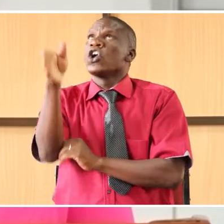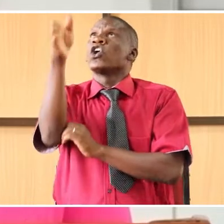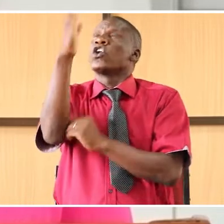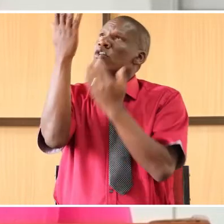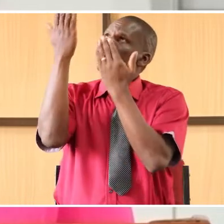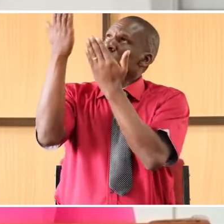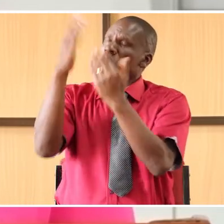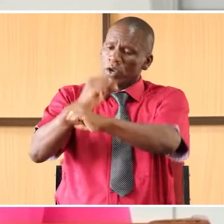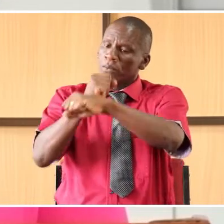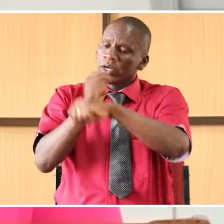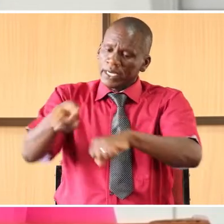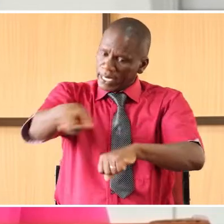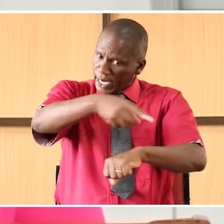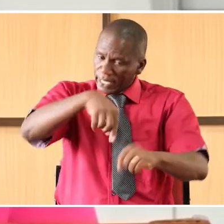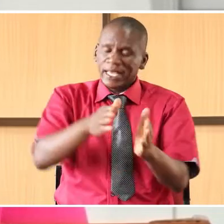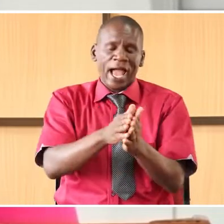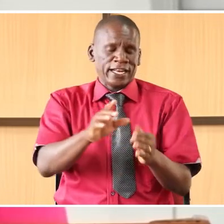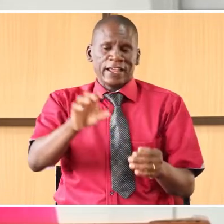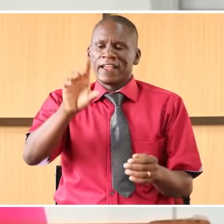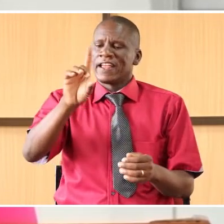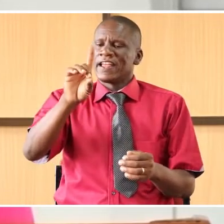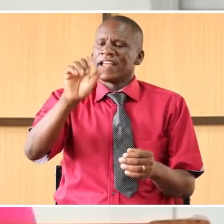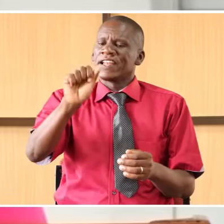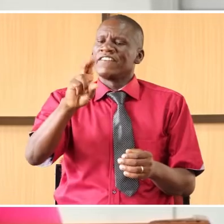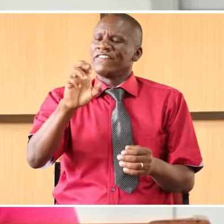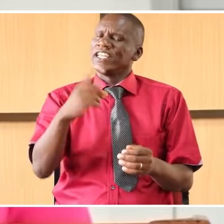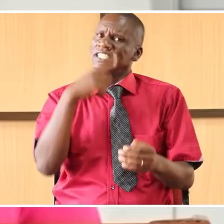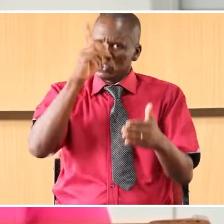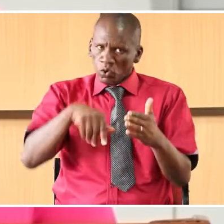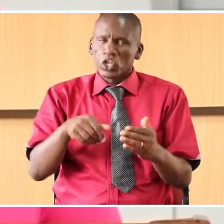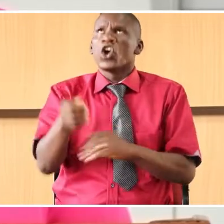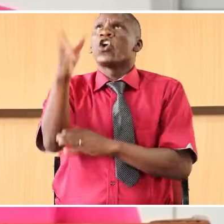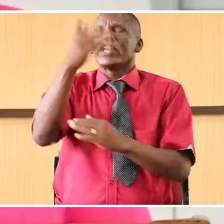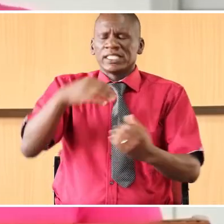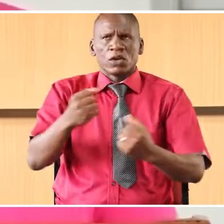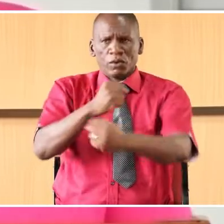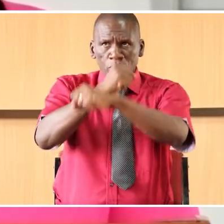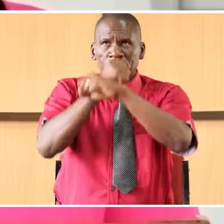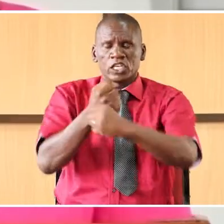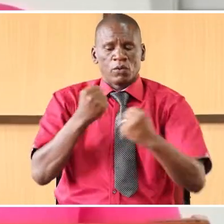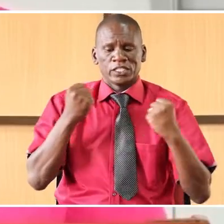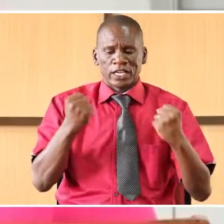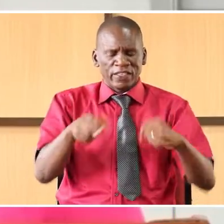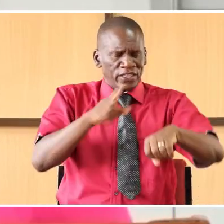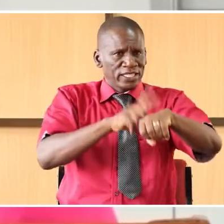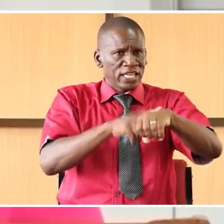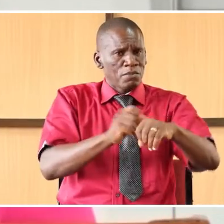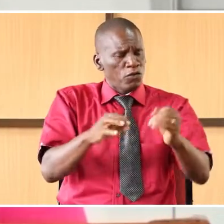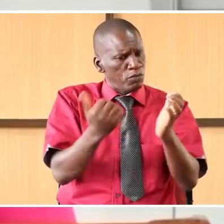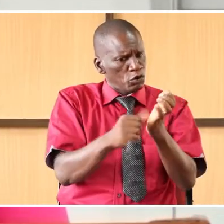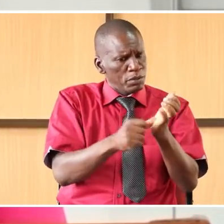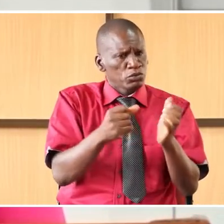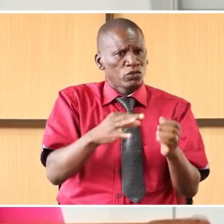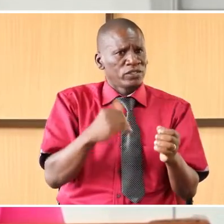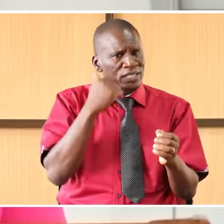our refuge. And David said, he is our refuge, he is our strength. In these times of adversity, in